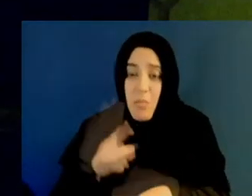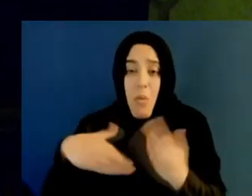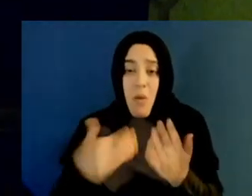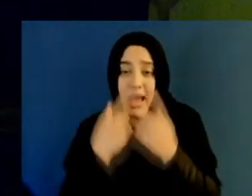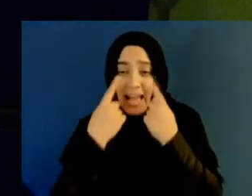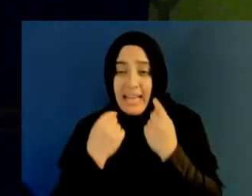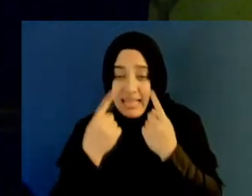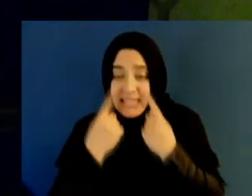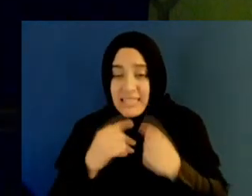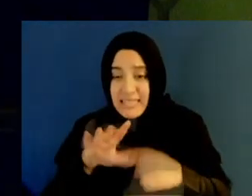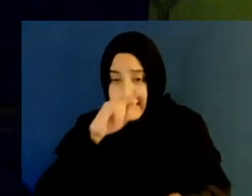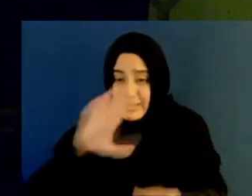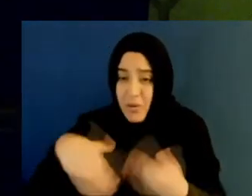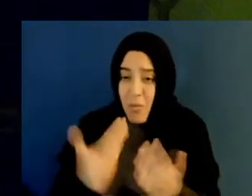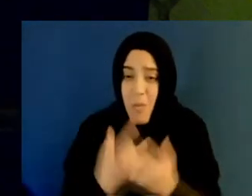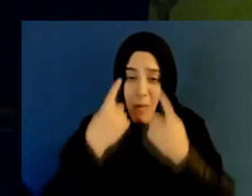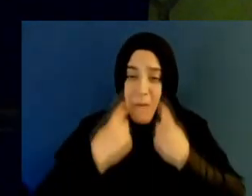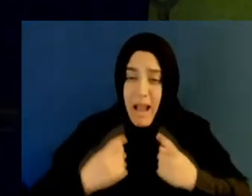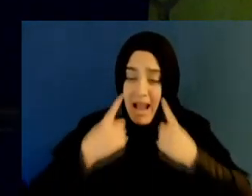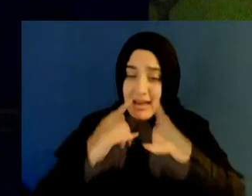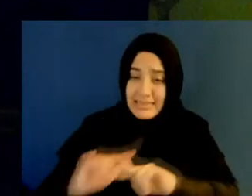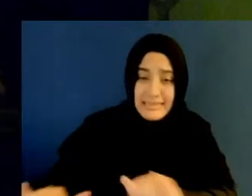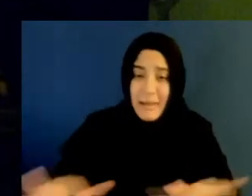Zainul Abideen on the head.